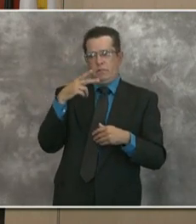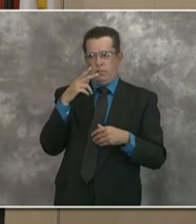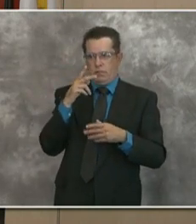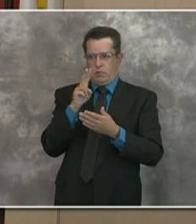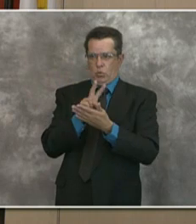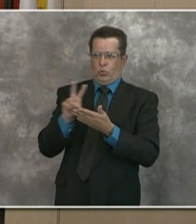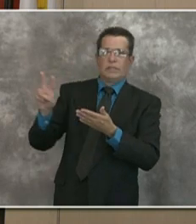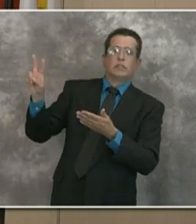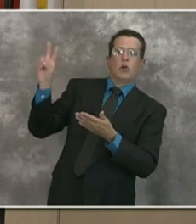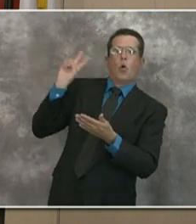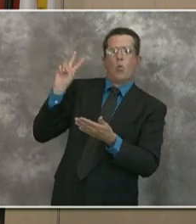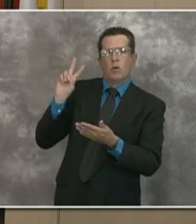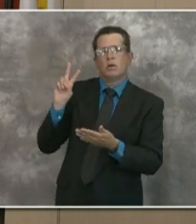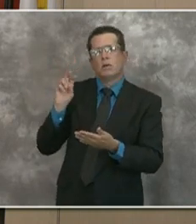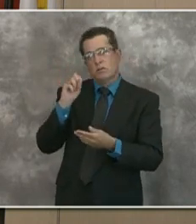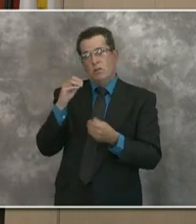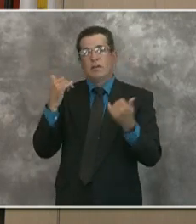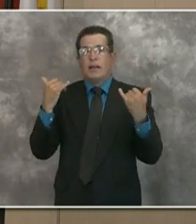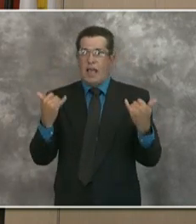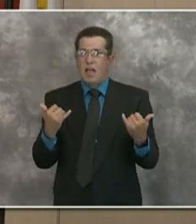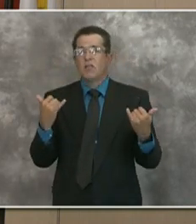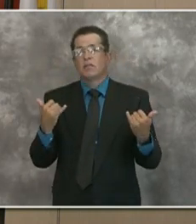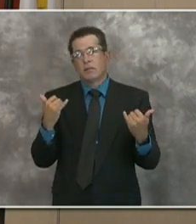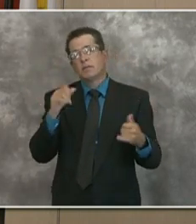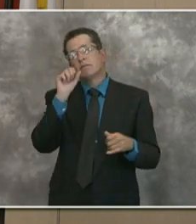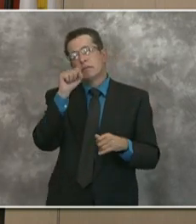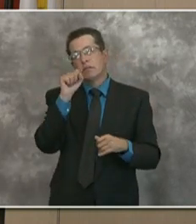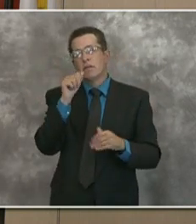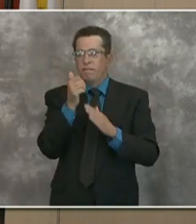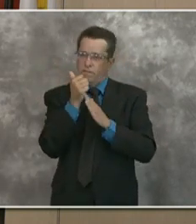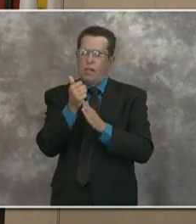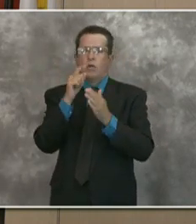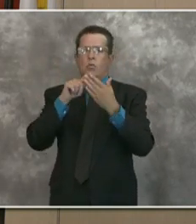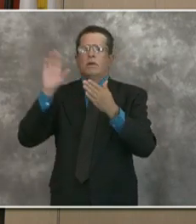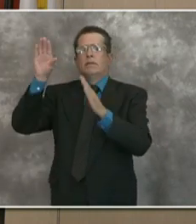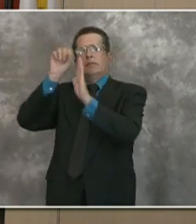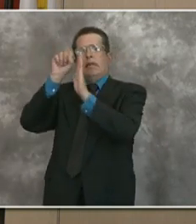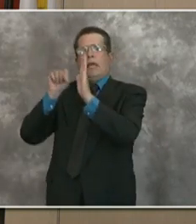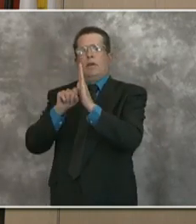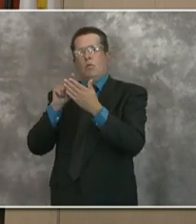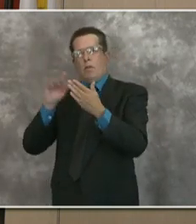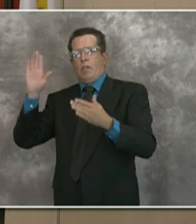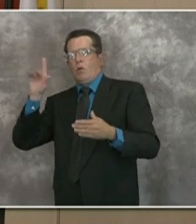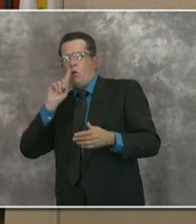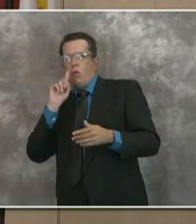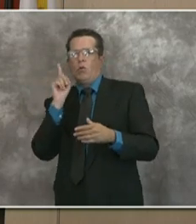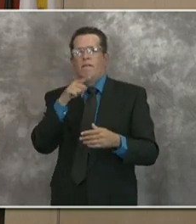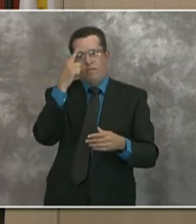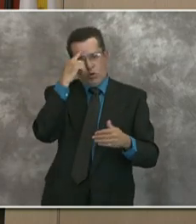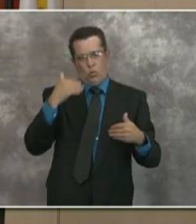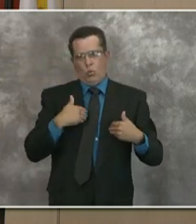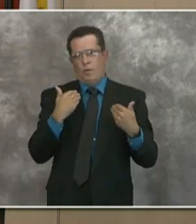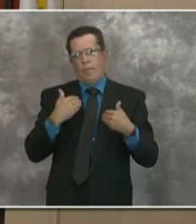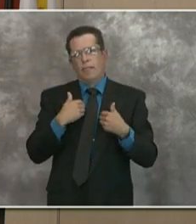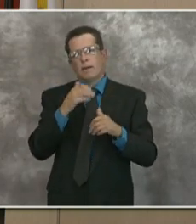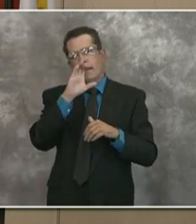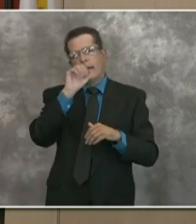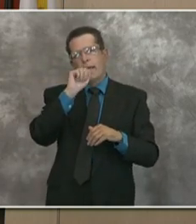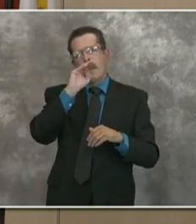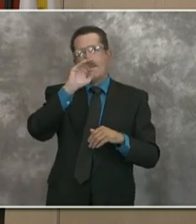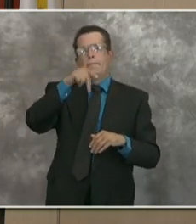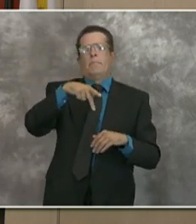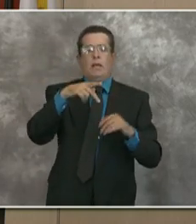ago. So we are now going with the guidance that the state is providing related to youth camps. So as of